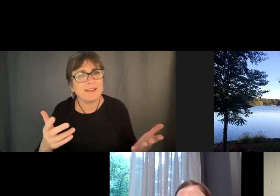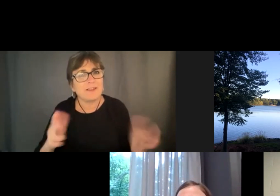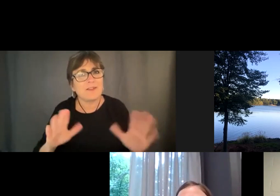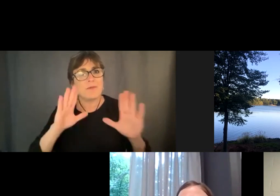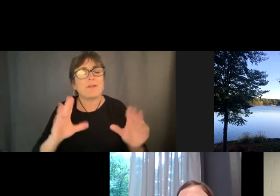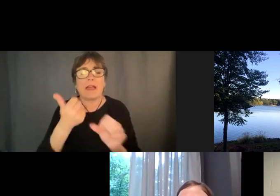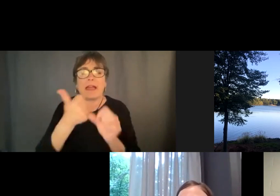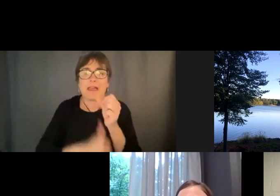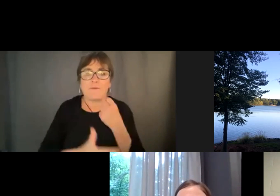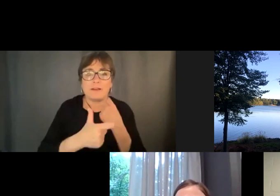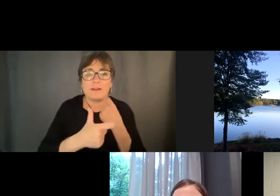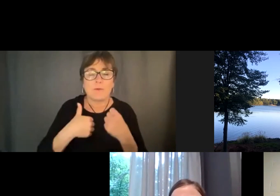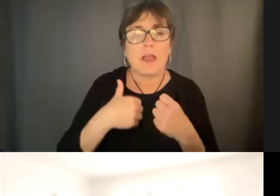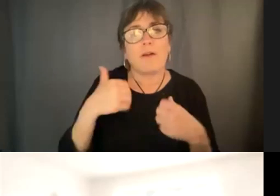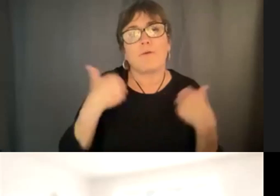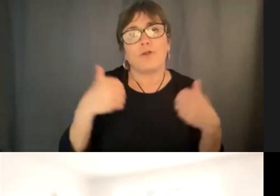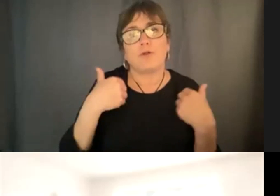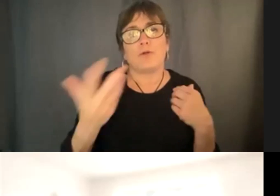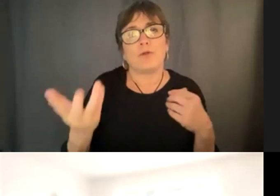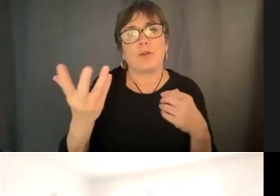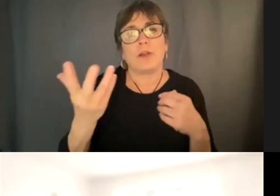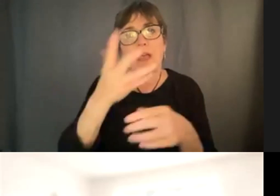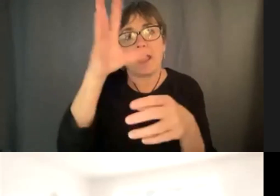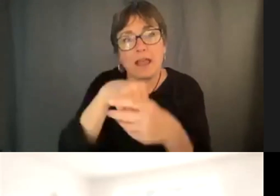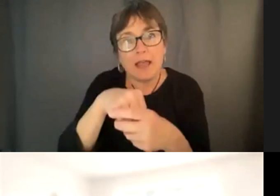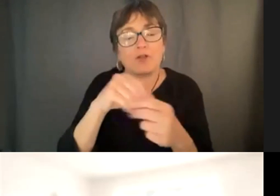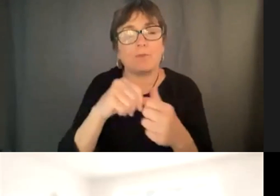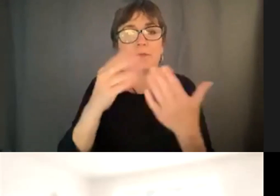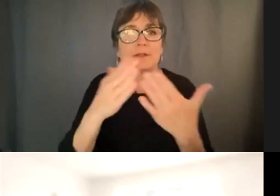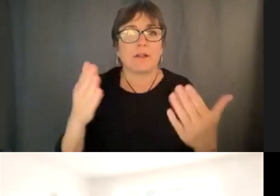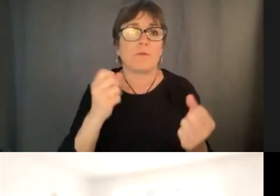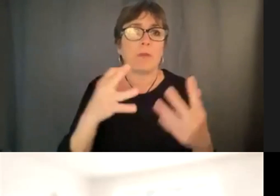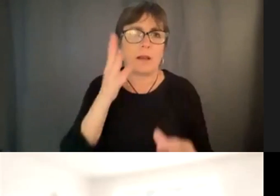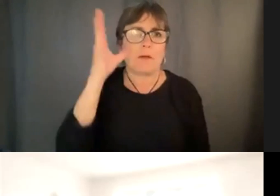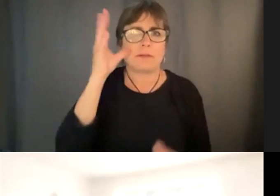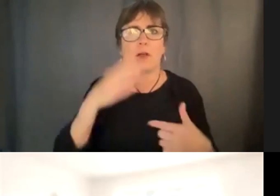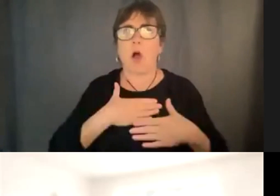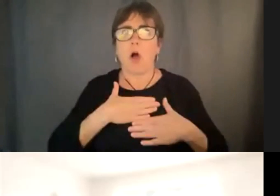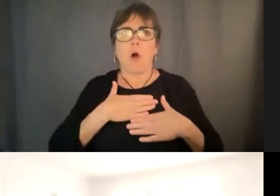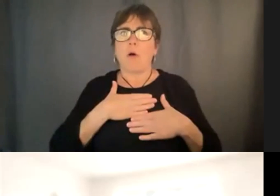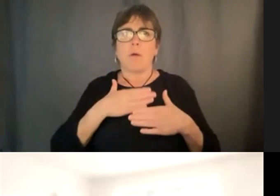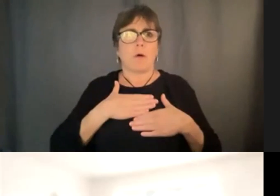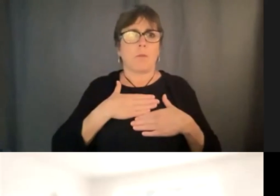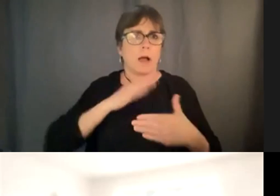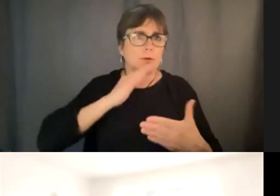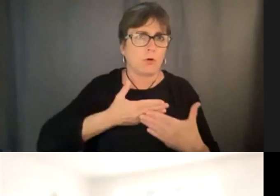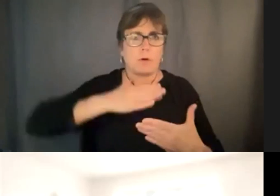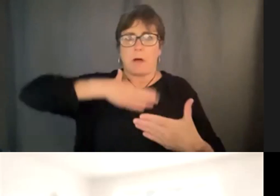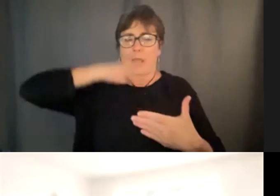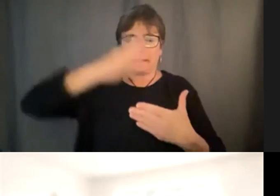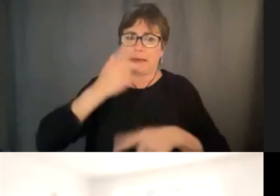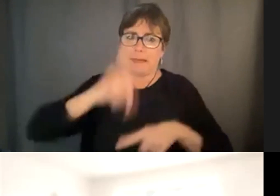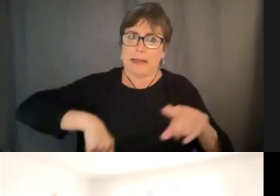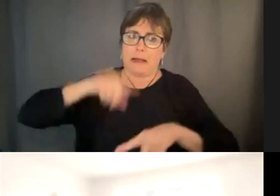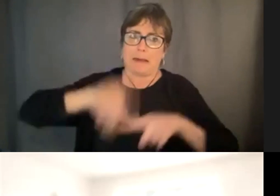youth engagement stuff, there are those handful of parents that are like, my child can't do this. I'm sorry. I'm going to sit here beside my kid.